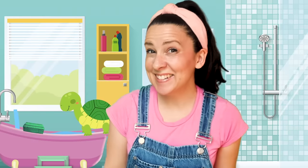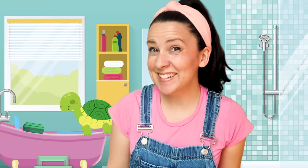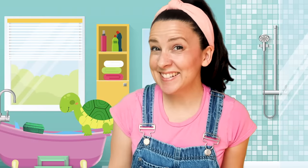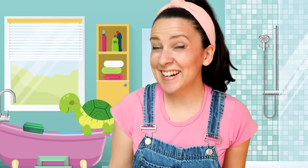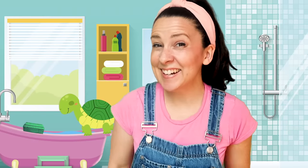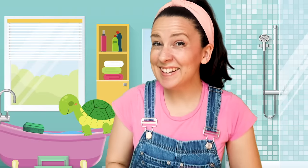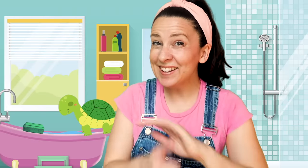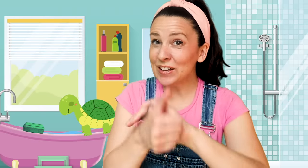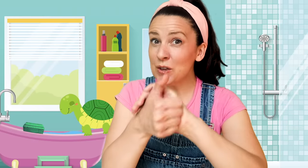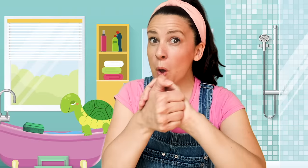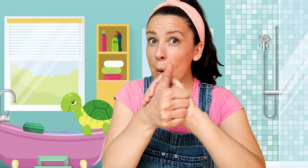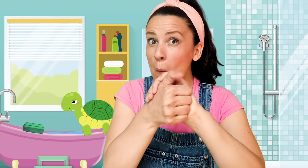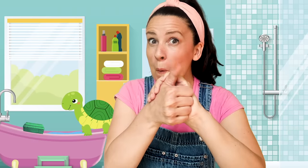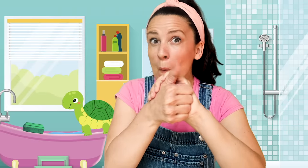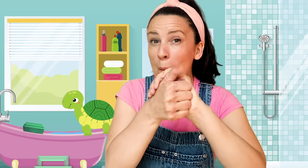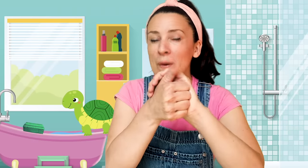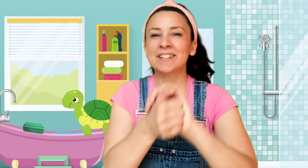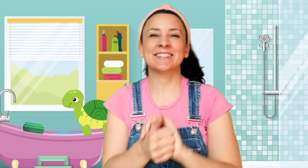Get out your turtle.